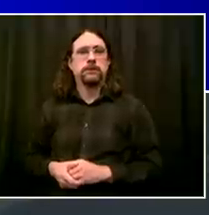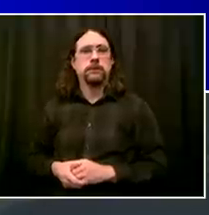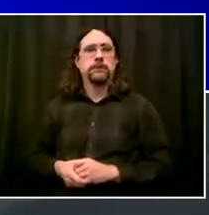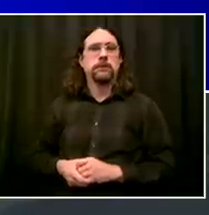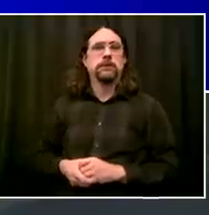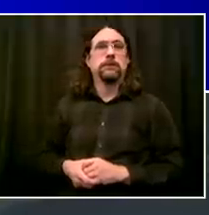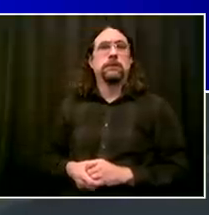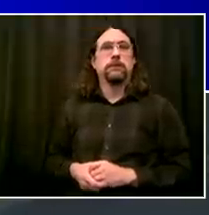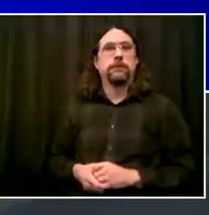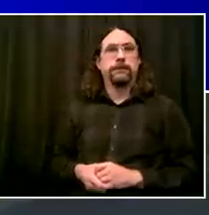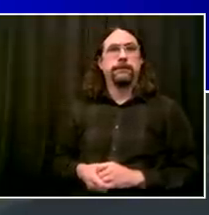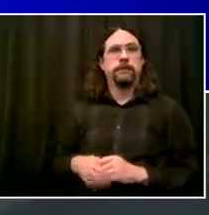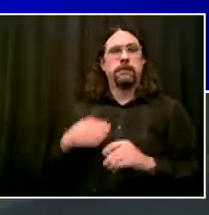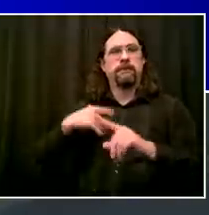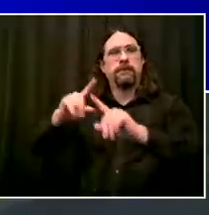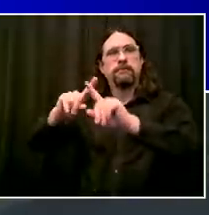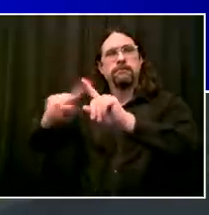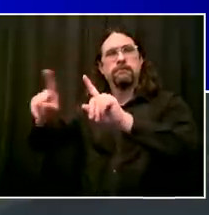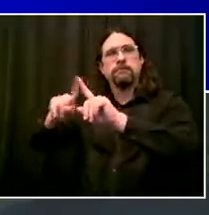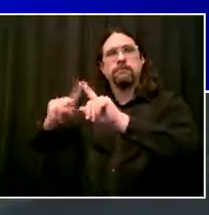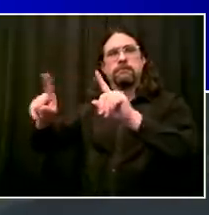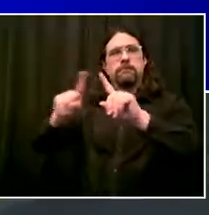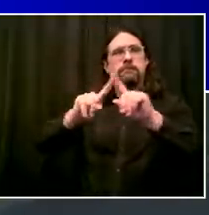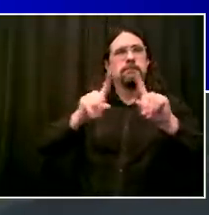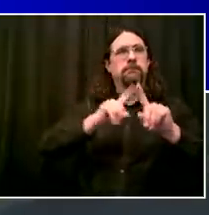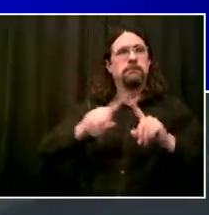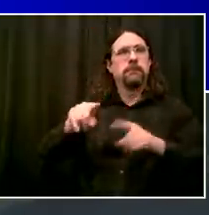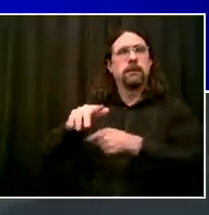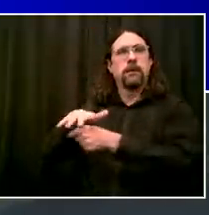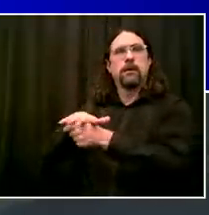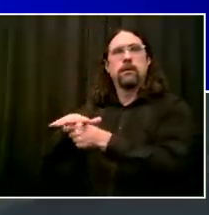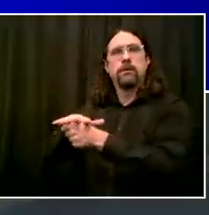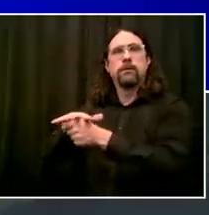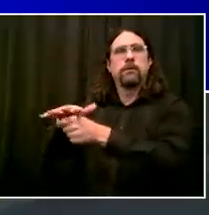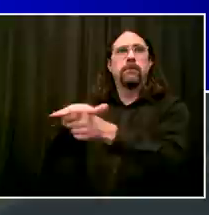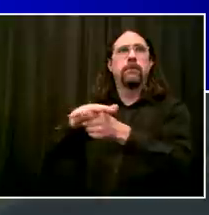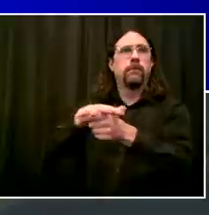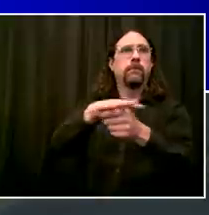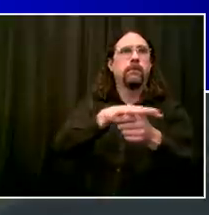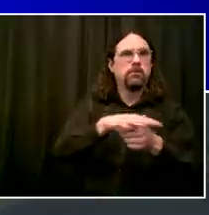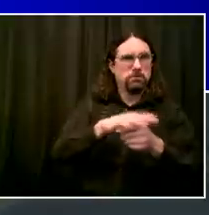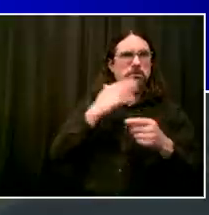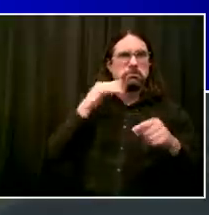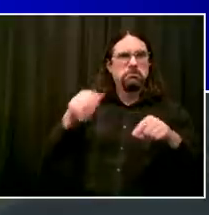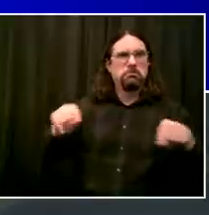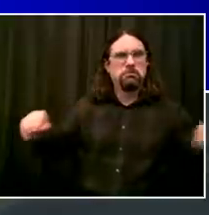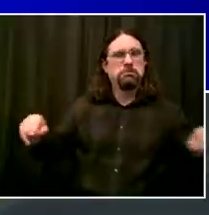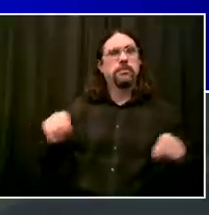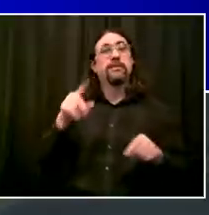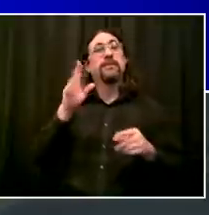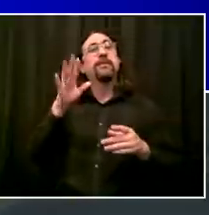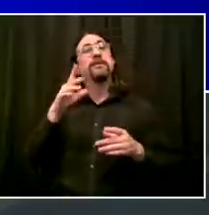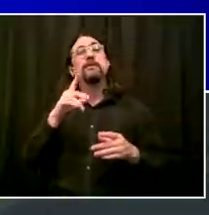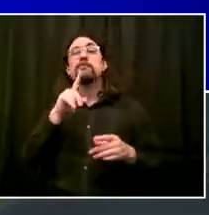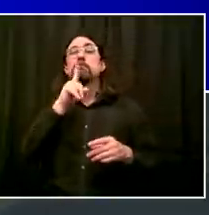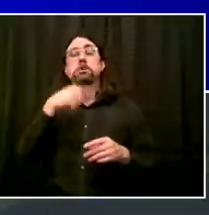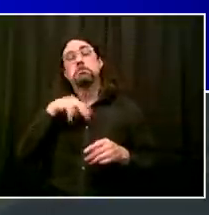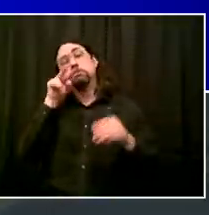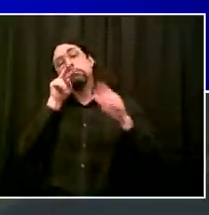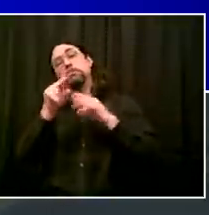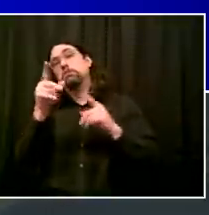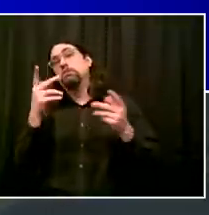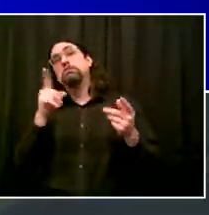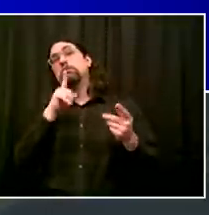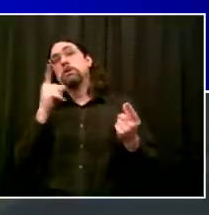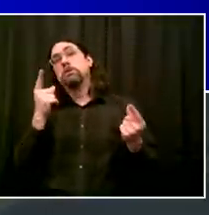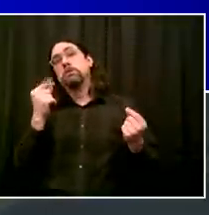folks particularly in local communities near the beaches. When you get to the beach access points, there'll be